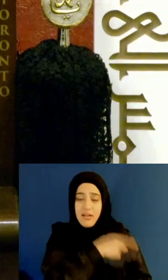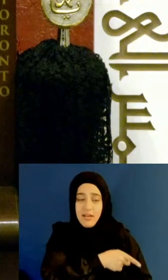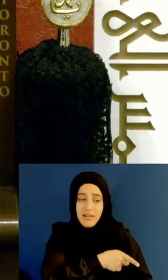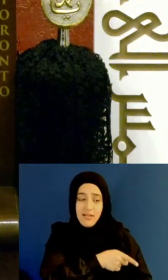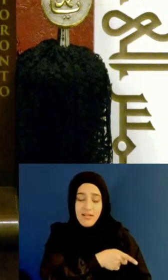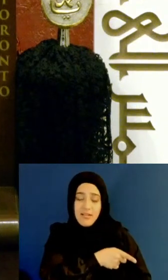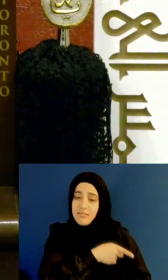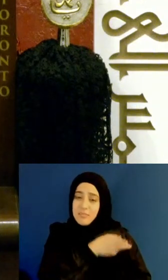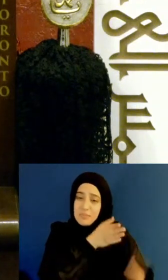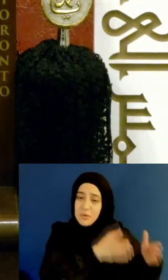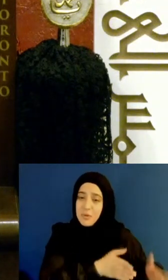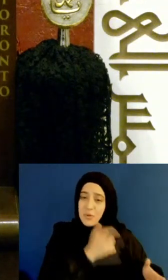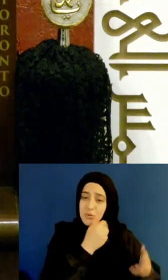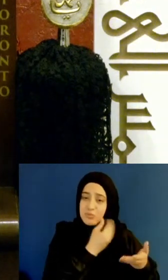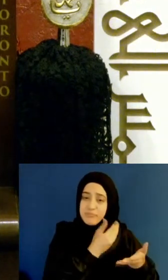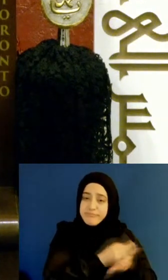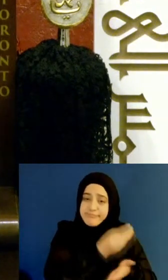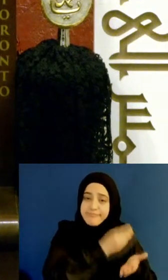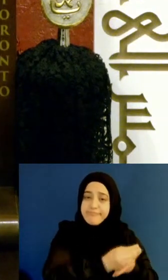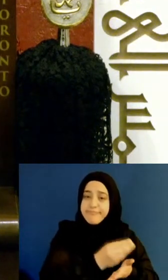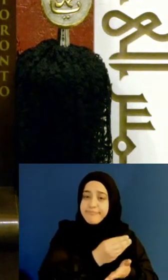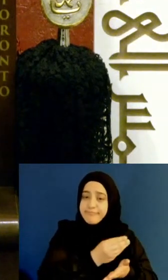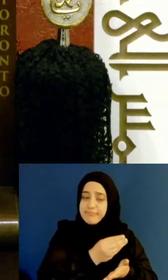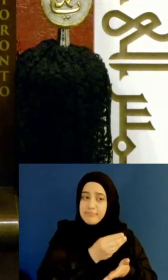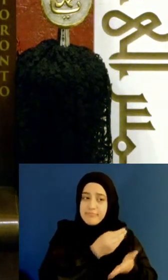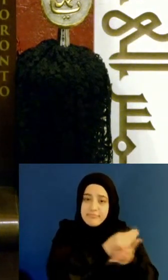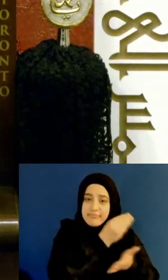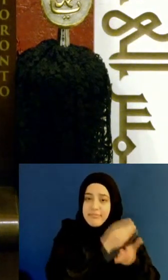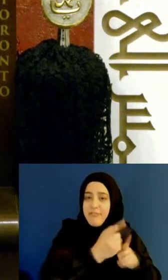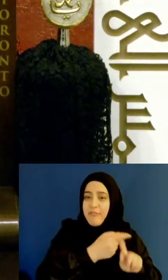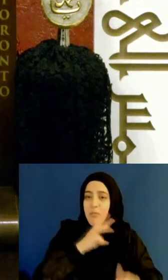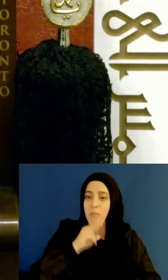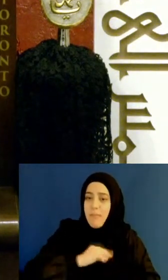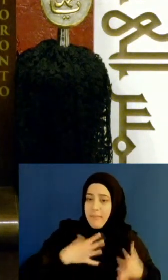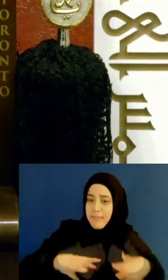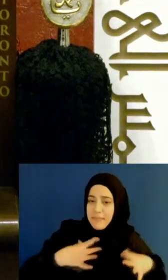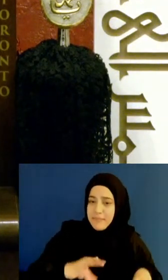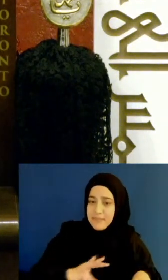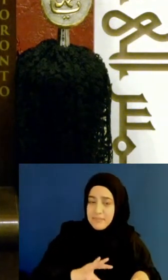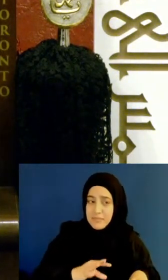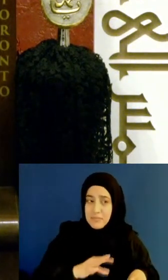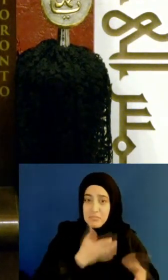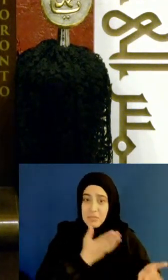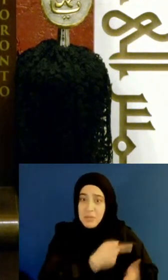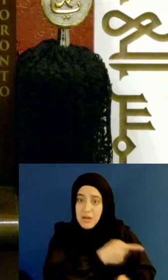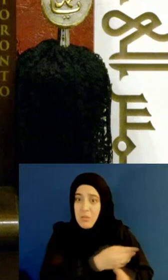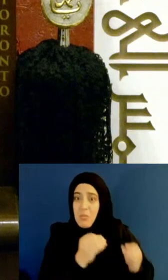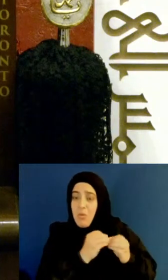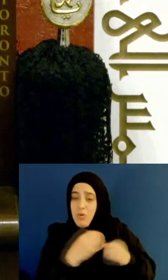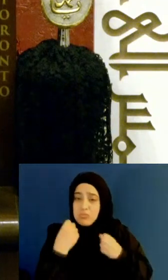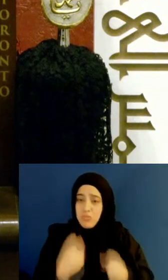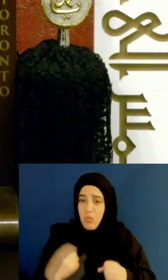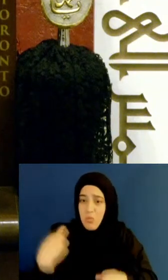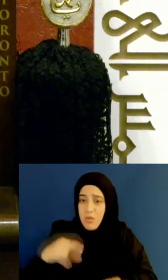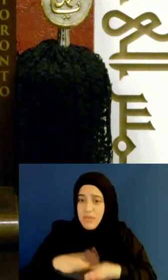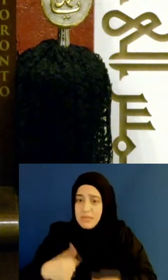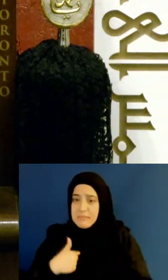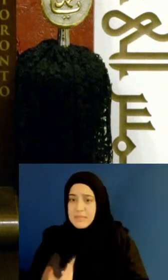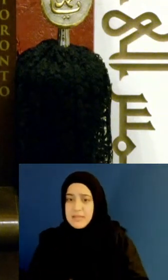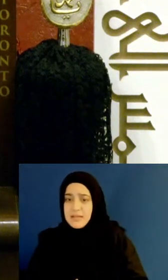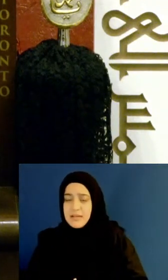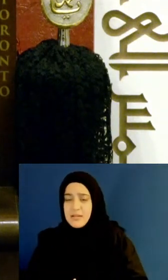Allah 100 times faster than mine and your du'a. Sahih Lola? How shallow has man